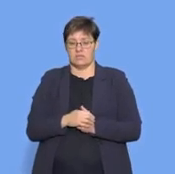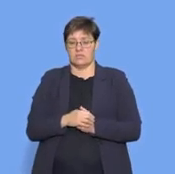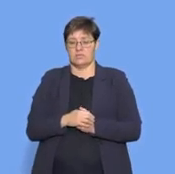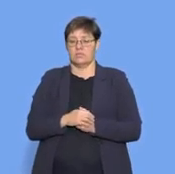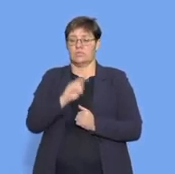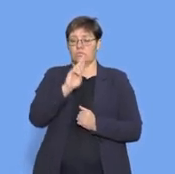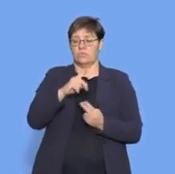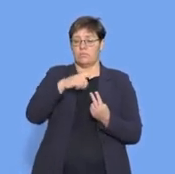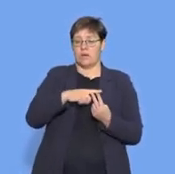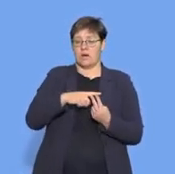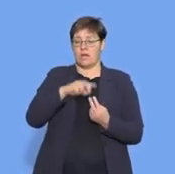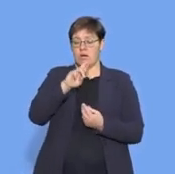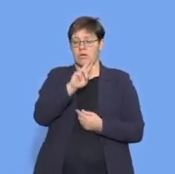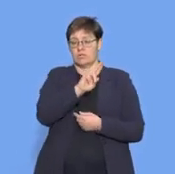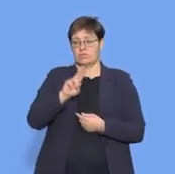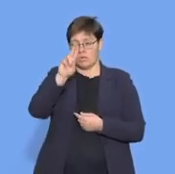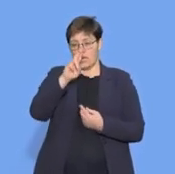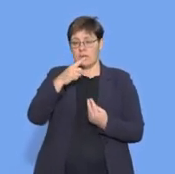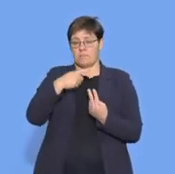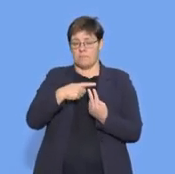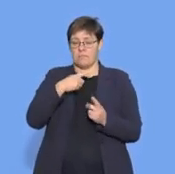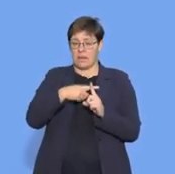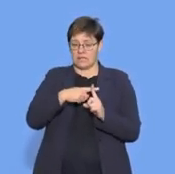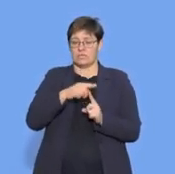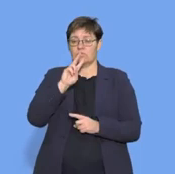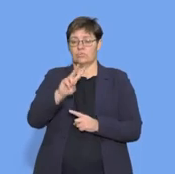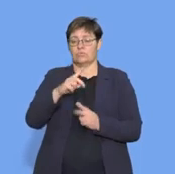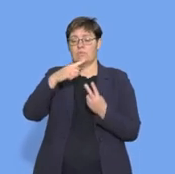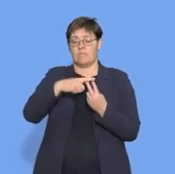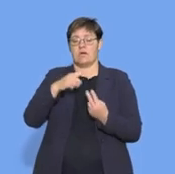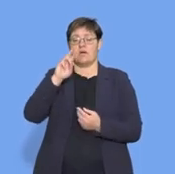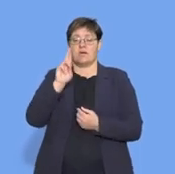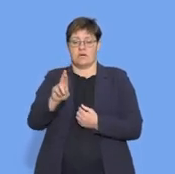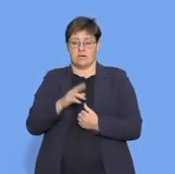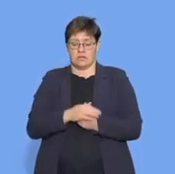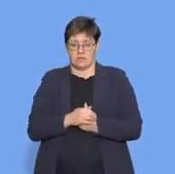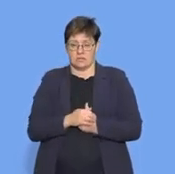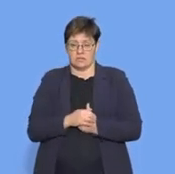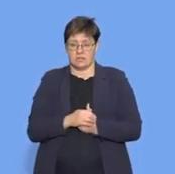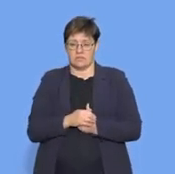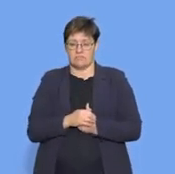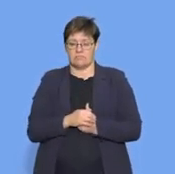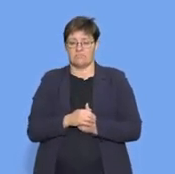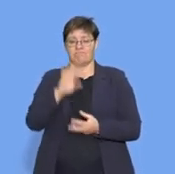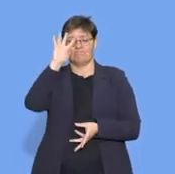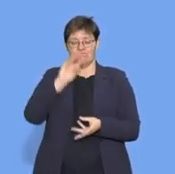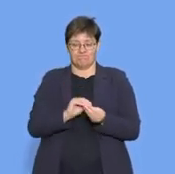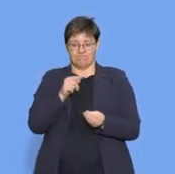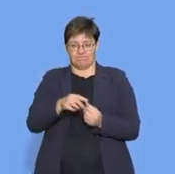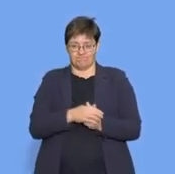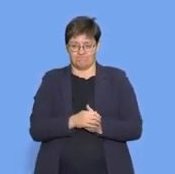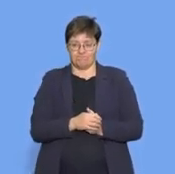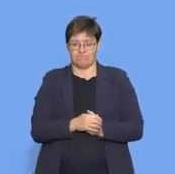squared plus 2 pi r. And that is how I find the surface area of a